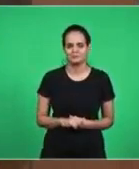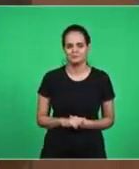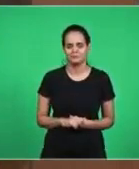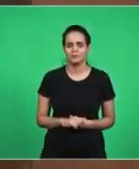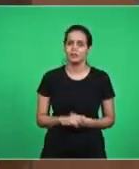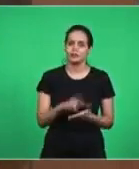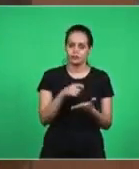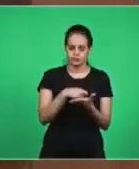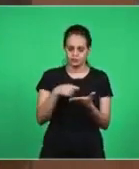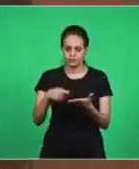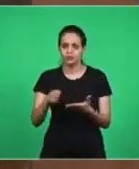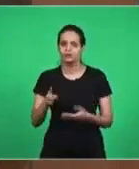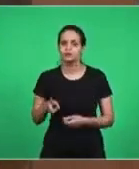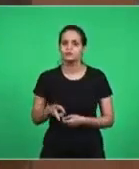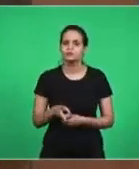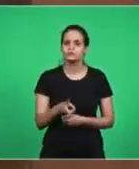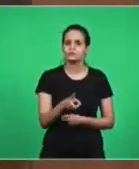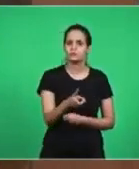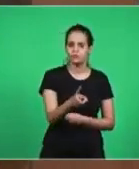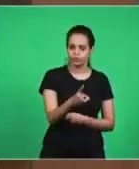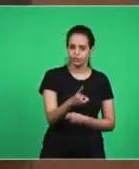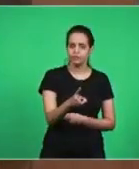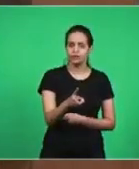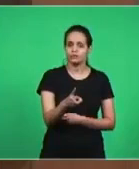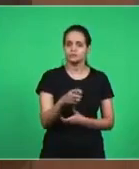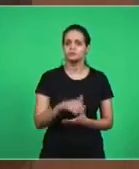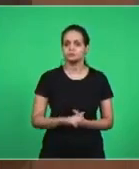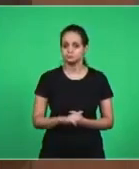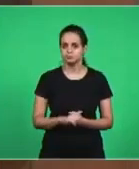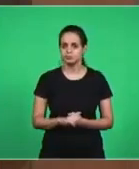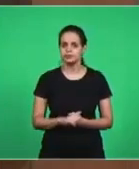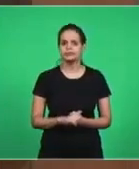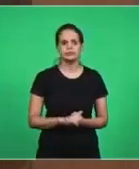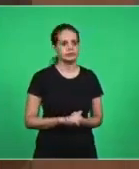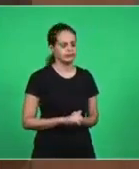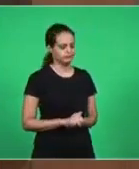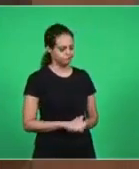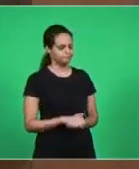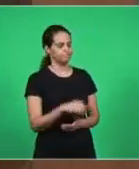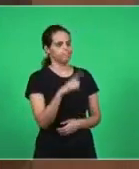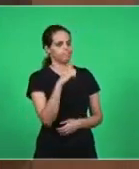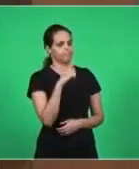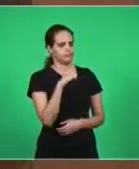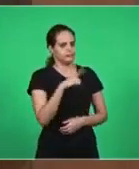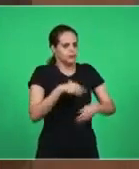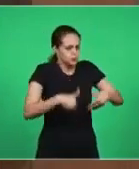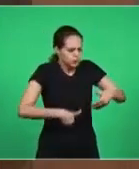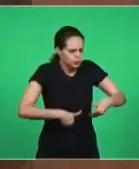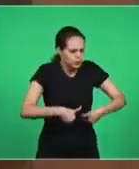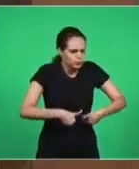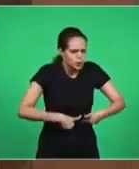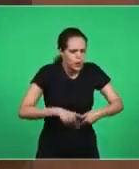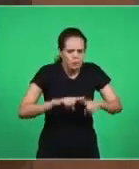And then she says the following. And I'll send hunger upon the earth, not of bread